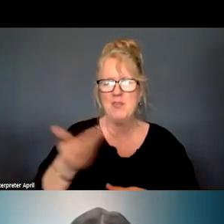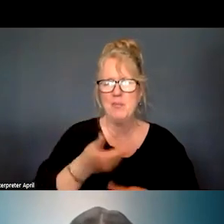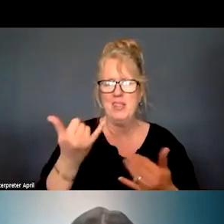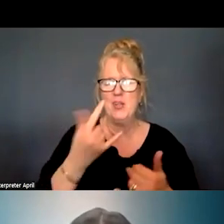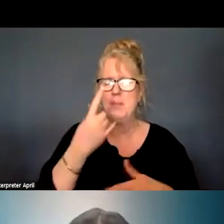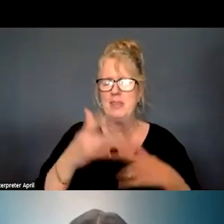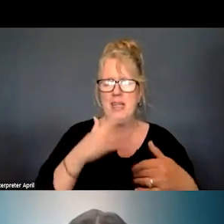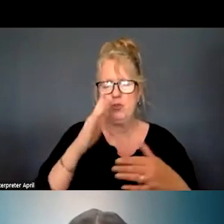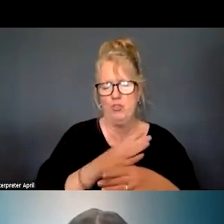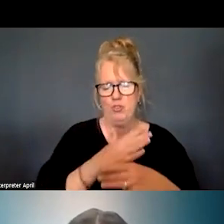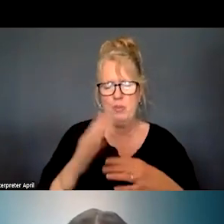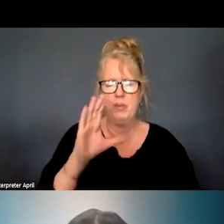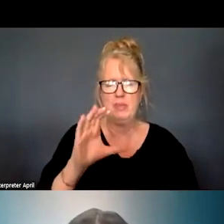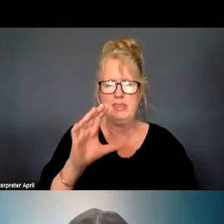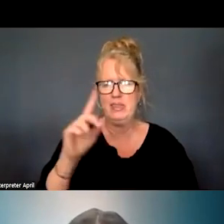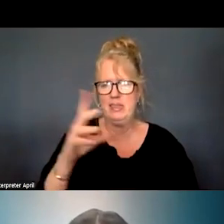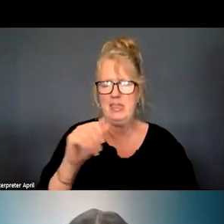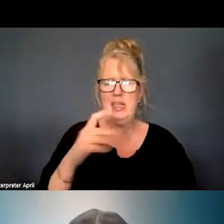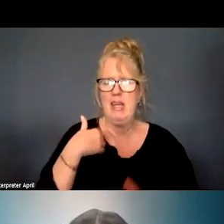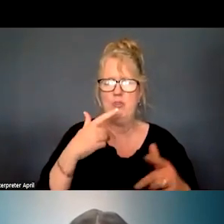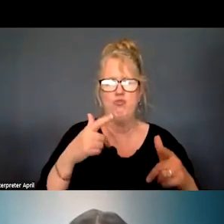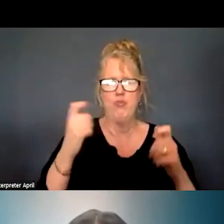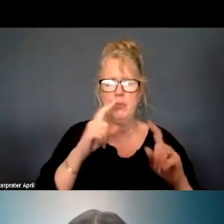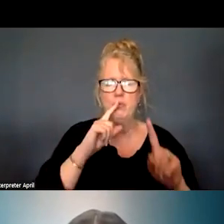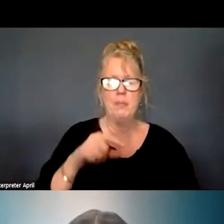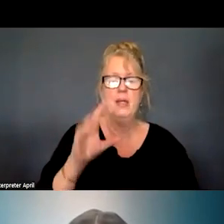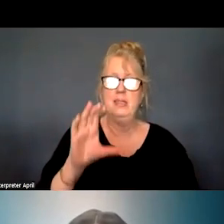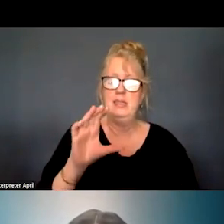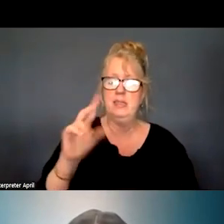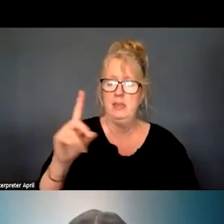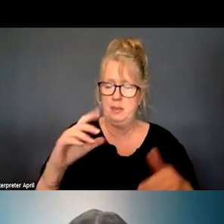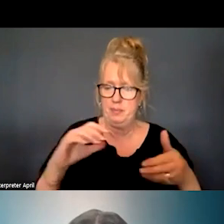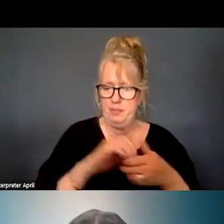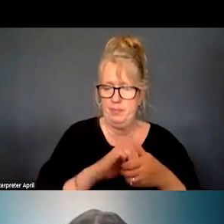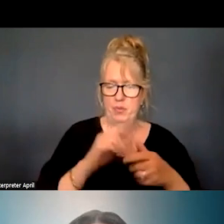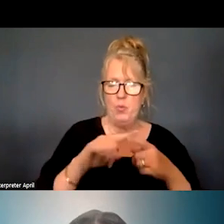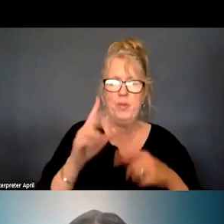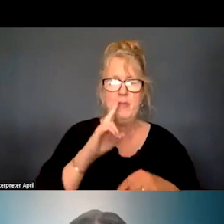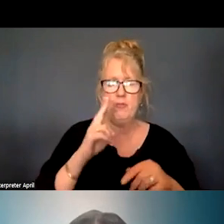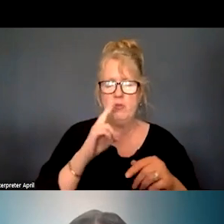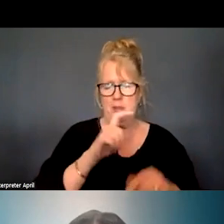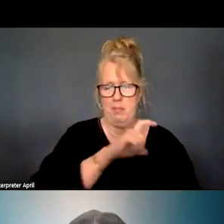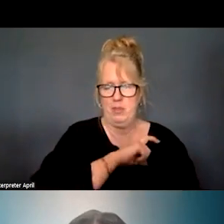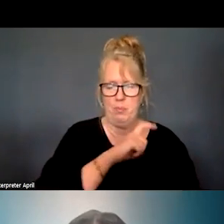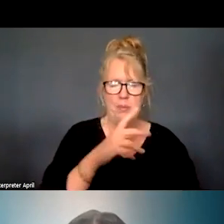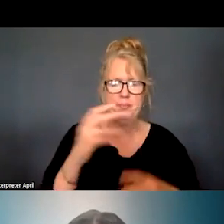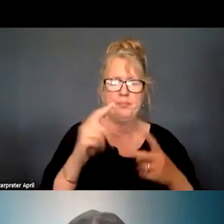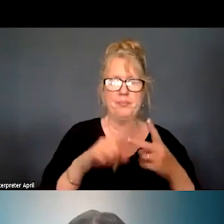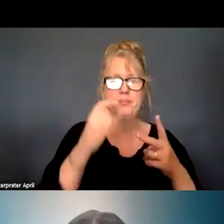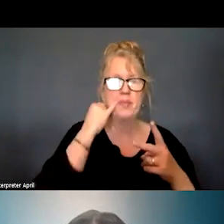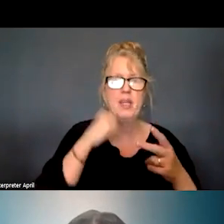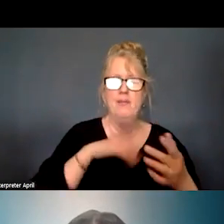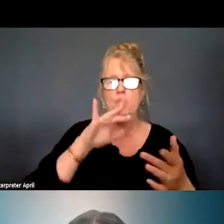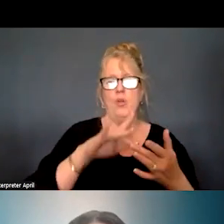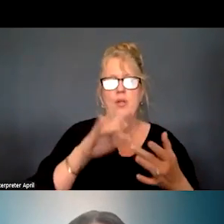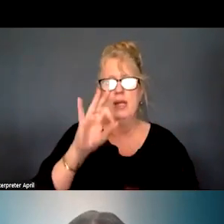to share about CCD and rapid response. So CCD partners with the Houston Police Department. So in Houston, if you contact